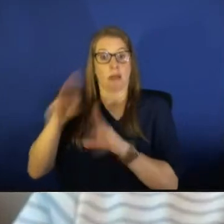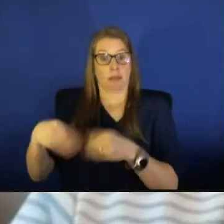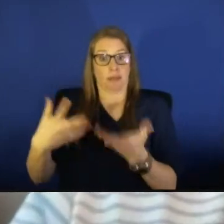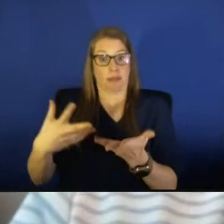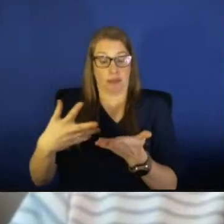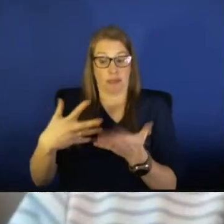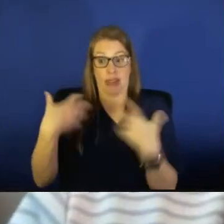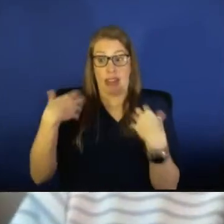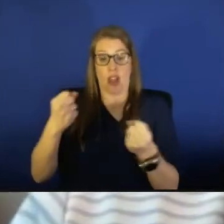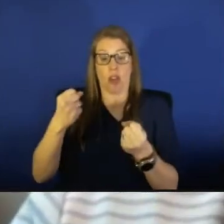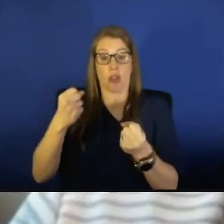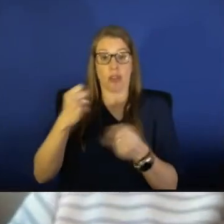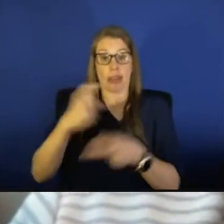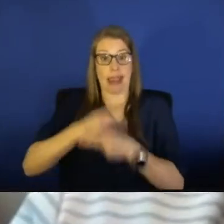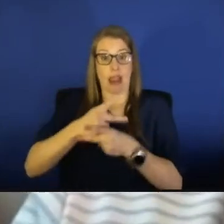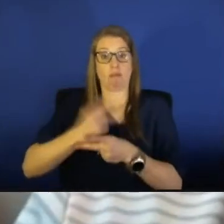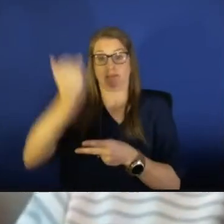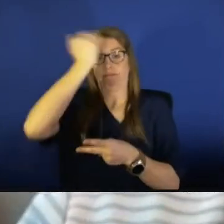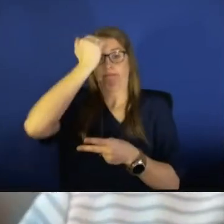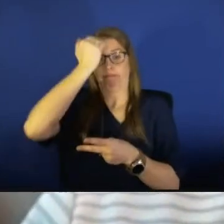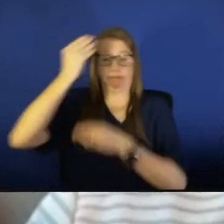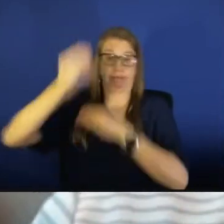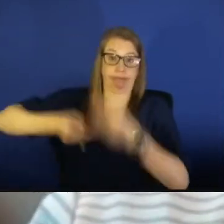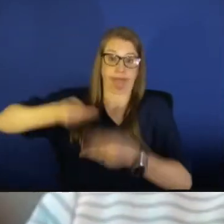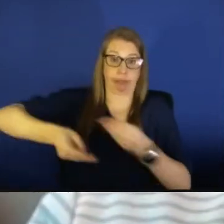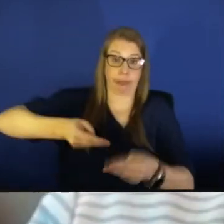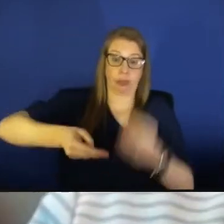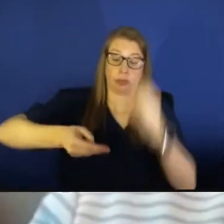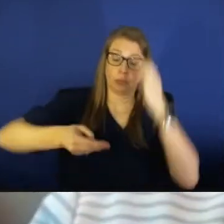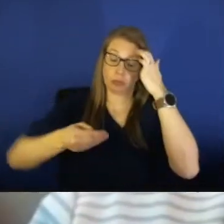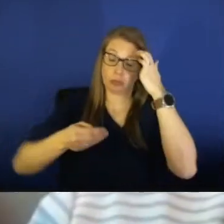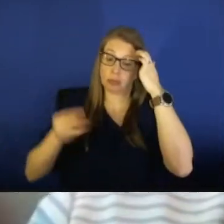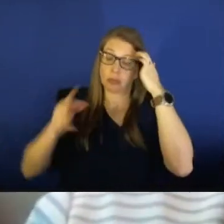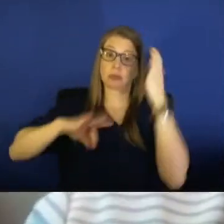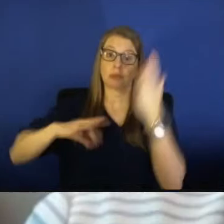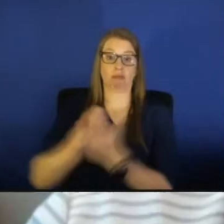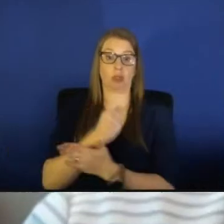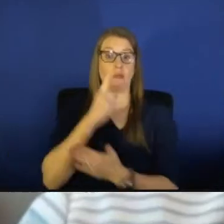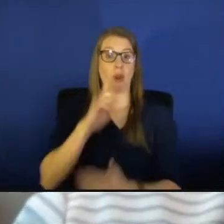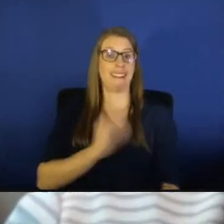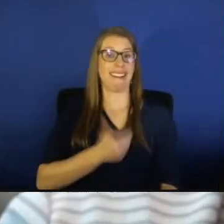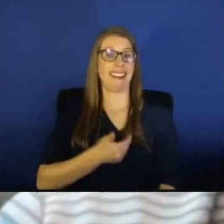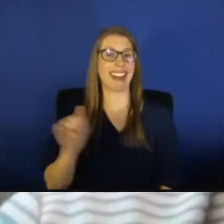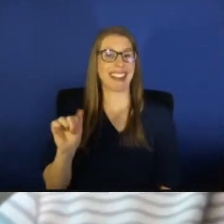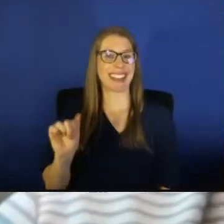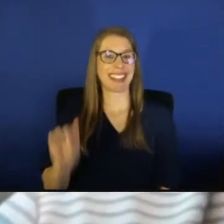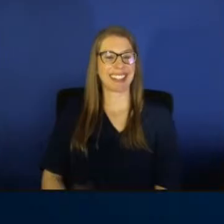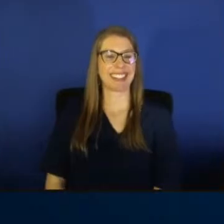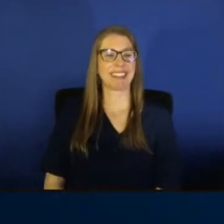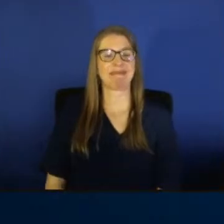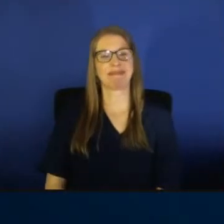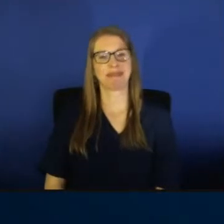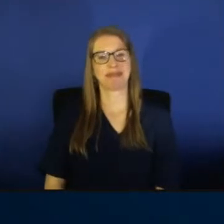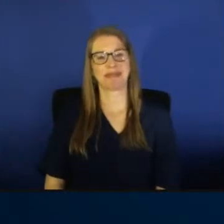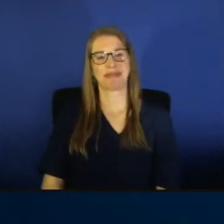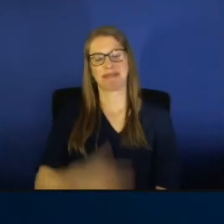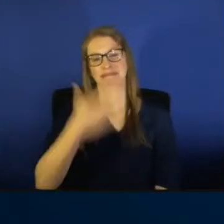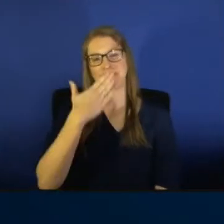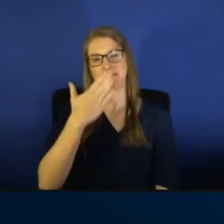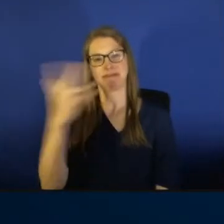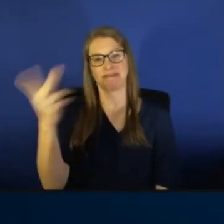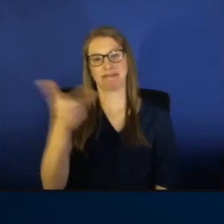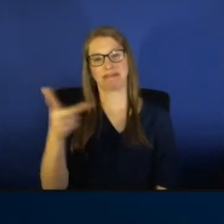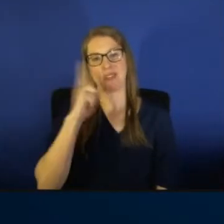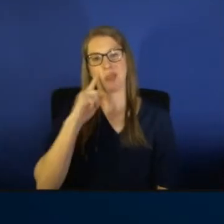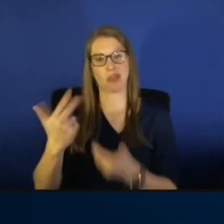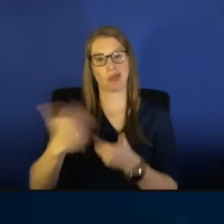So that's been a tremendous benefit to our athletes. Thank you to all three of you for being with us